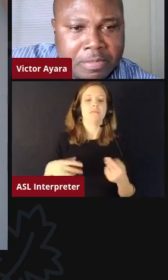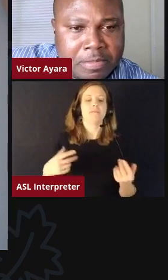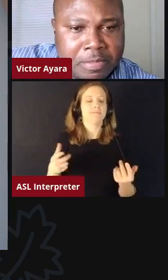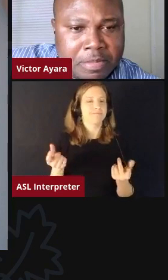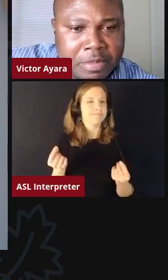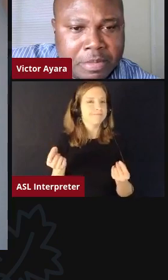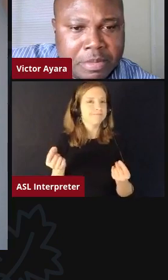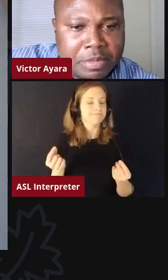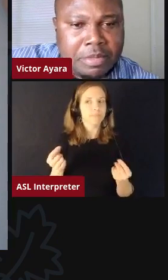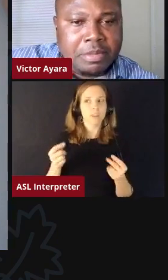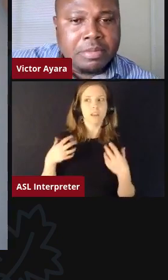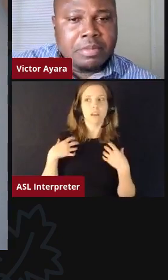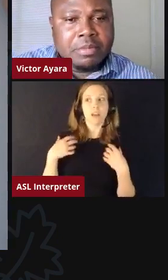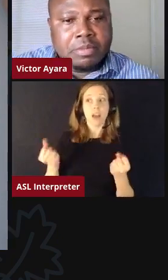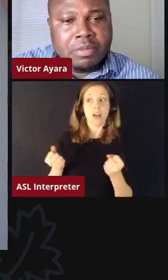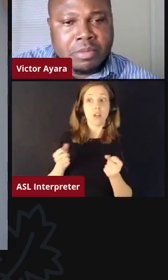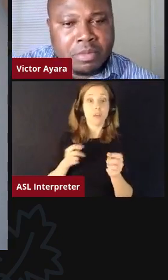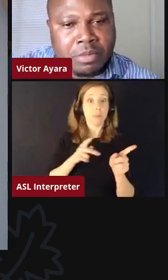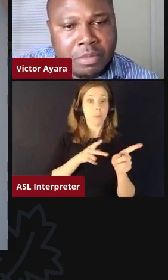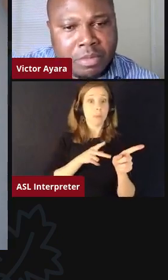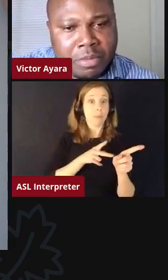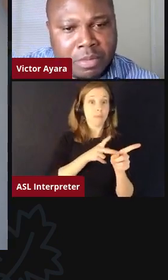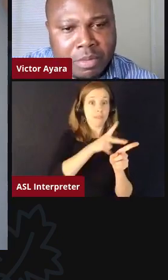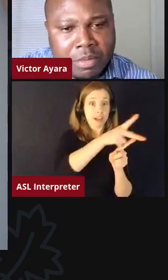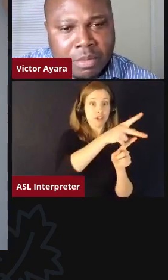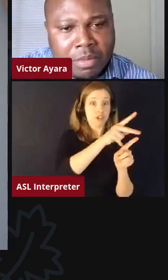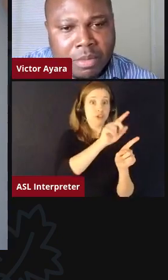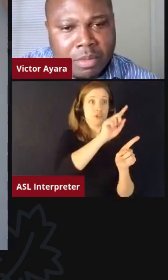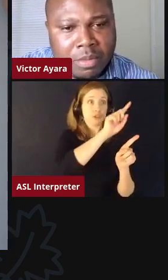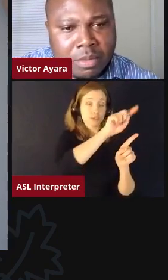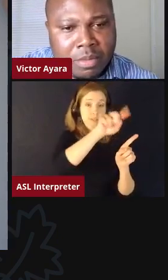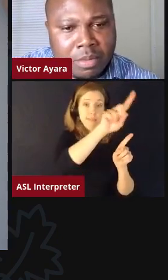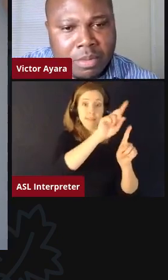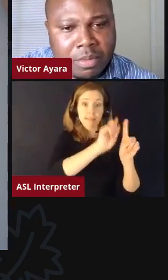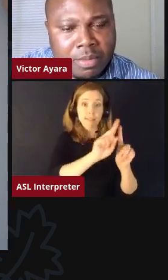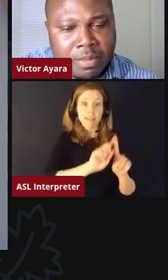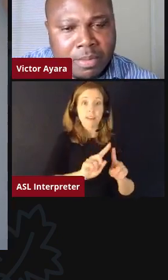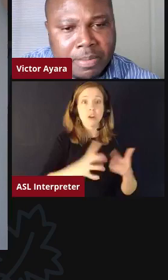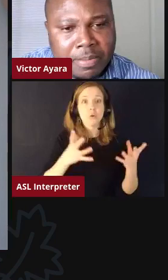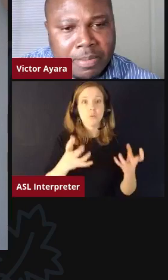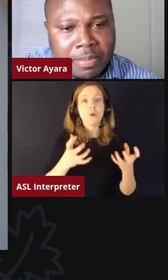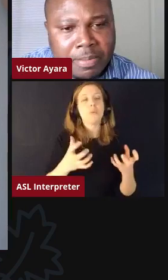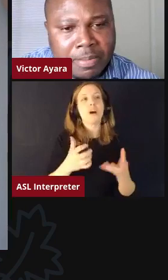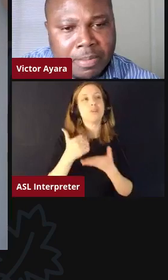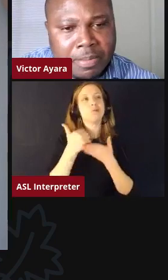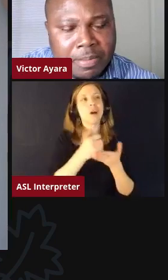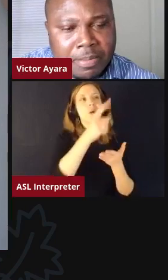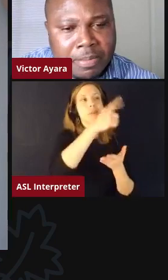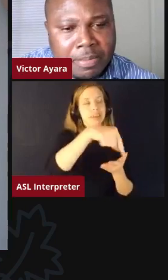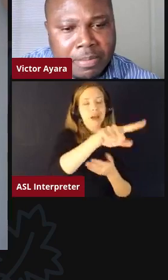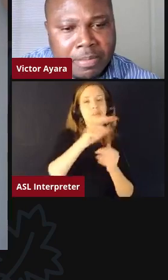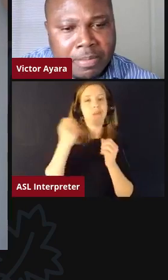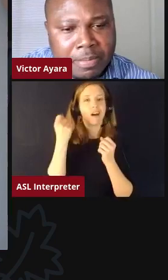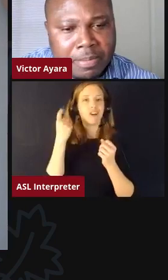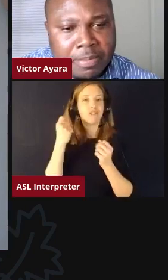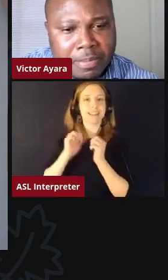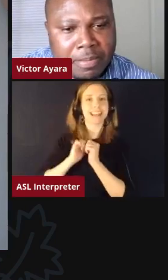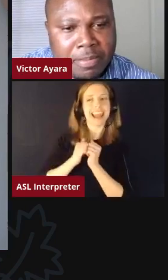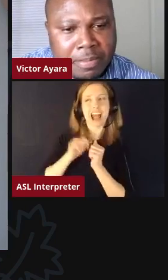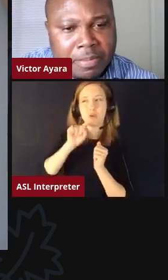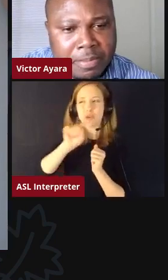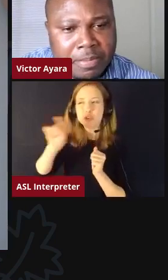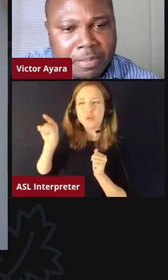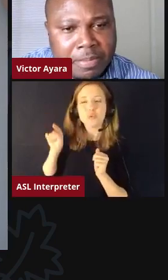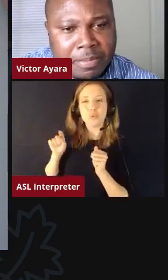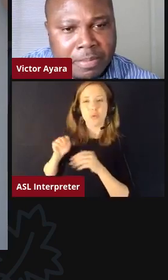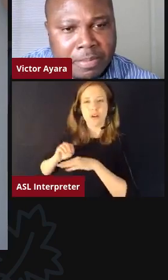that work on this understand how are you affected. And a lot of this has to do with social determinants of